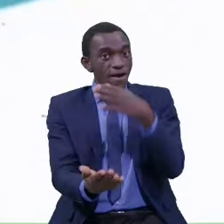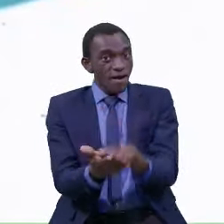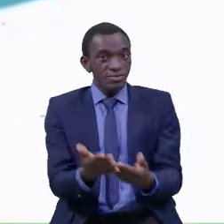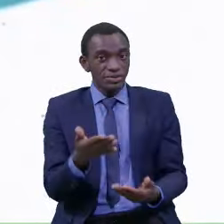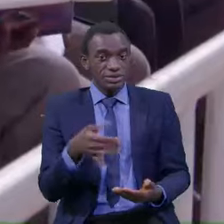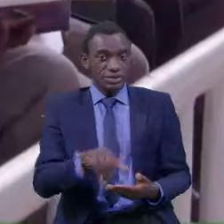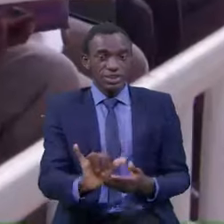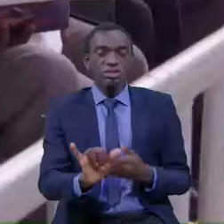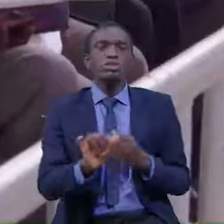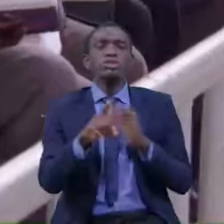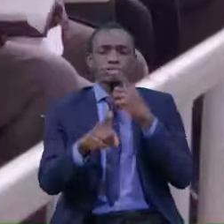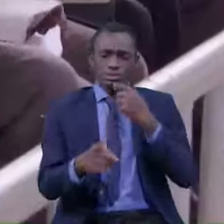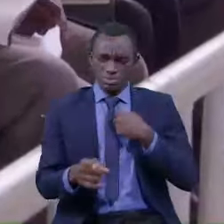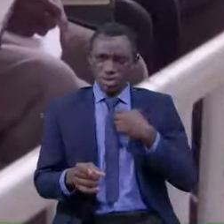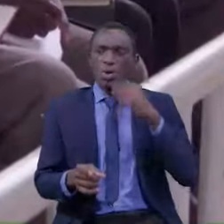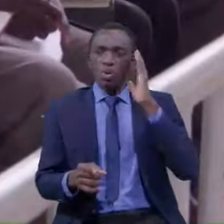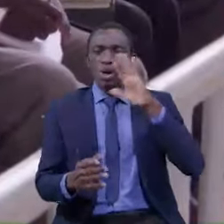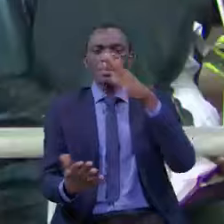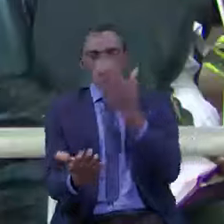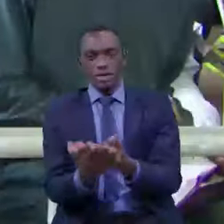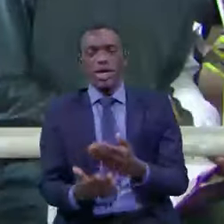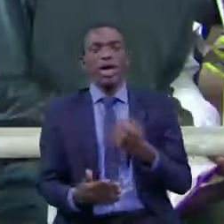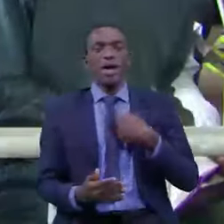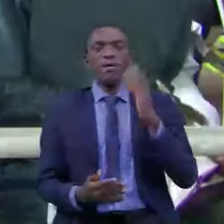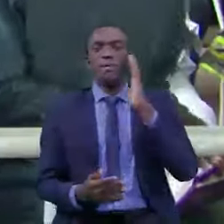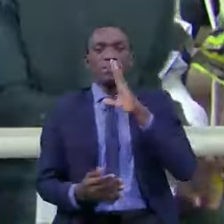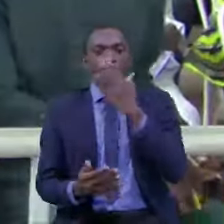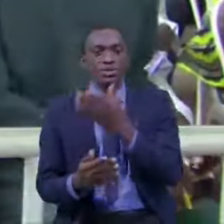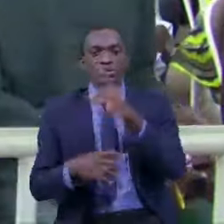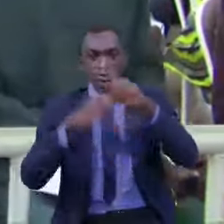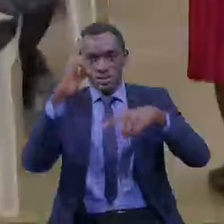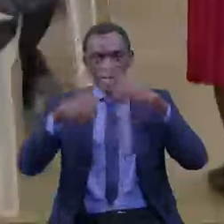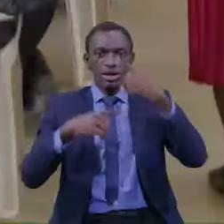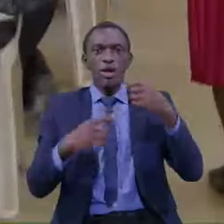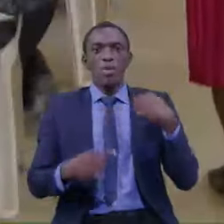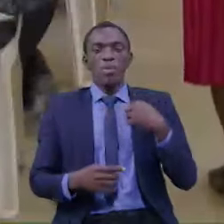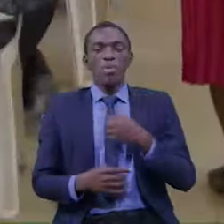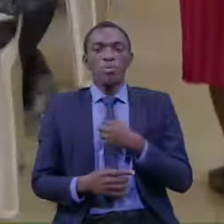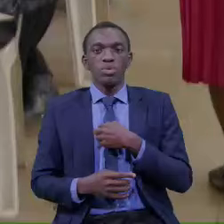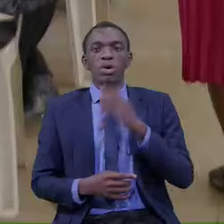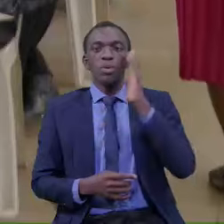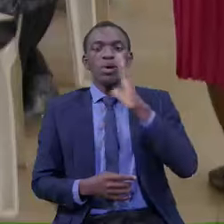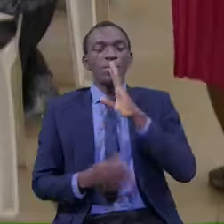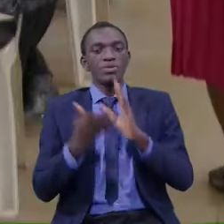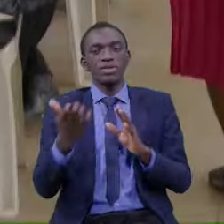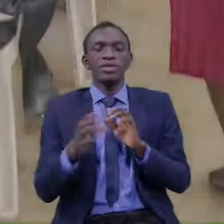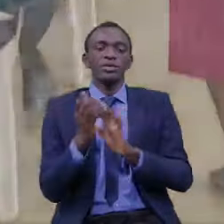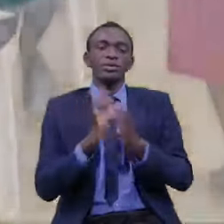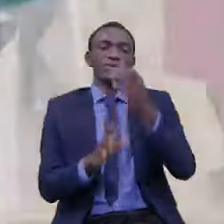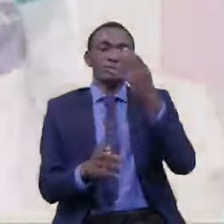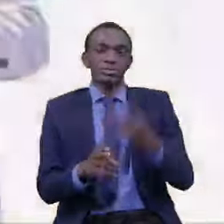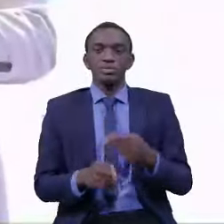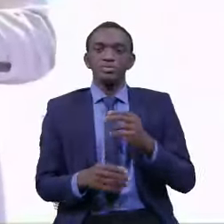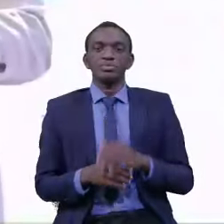there. You will be there. We shall be there. We're talking about